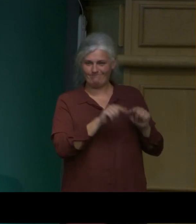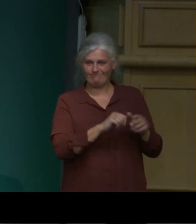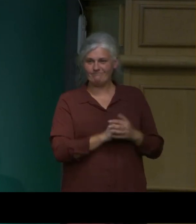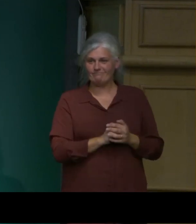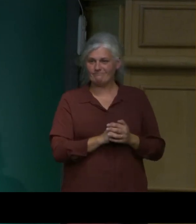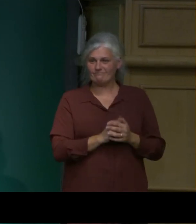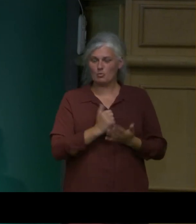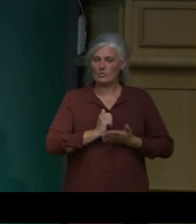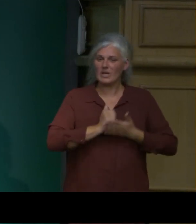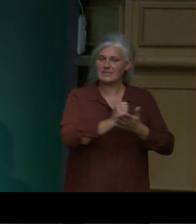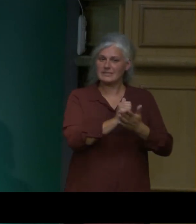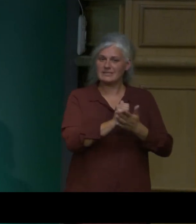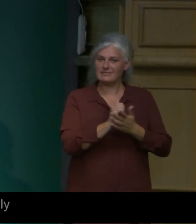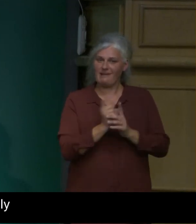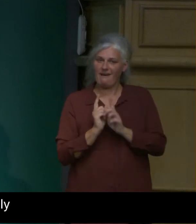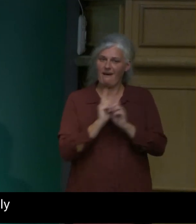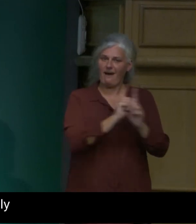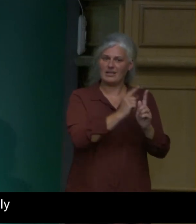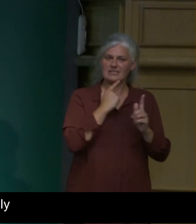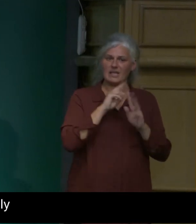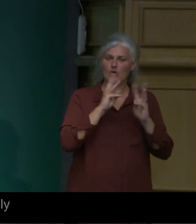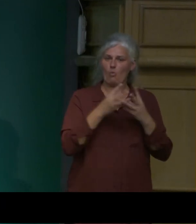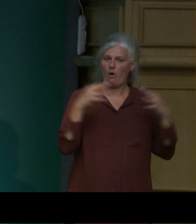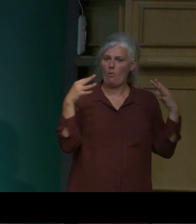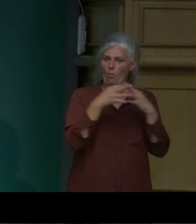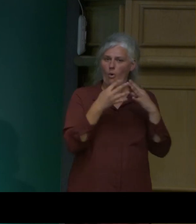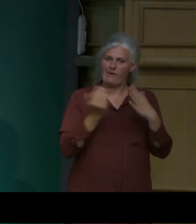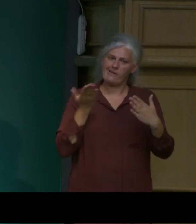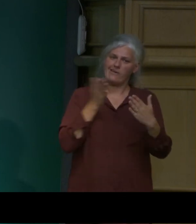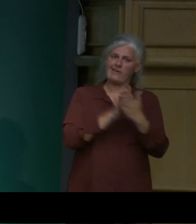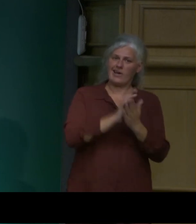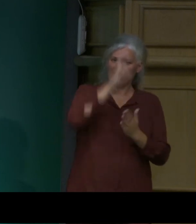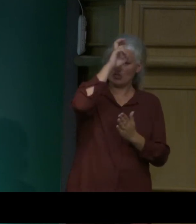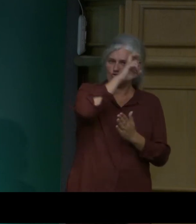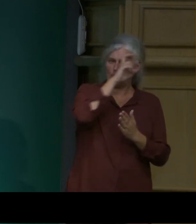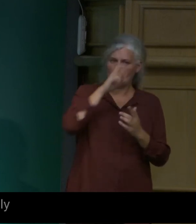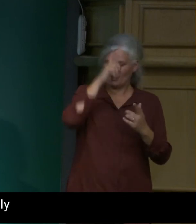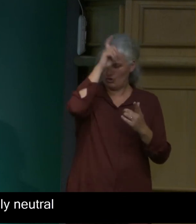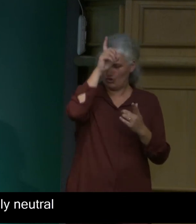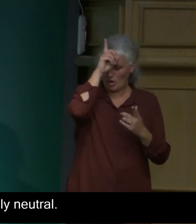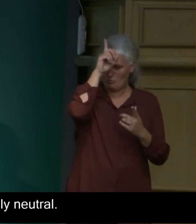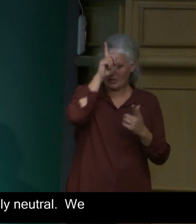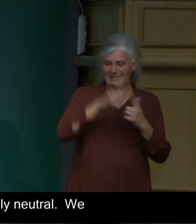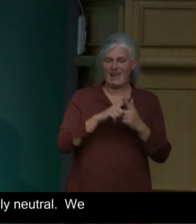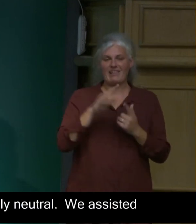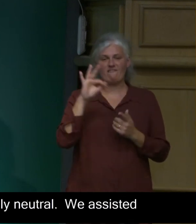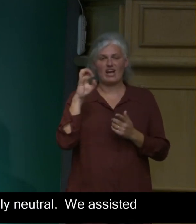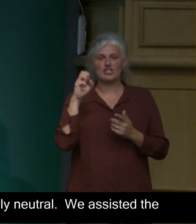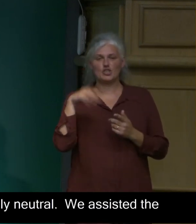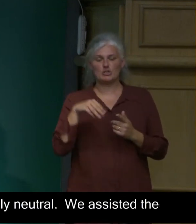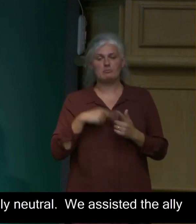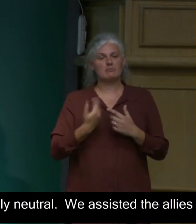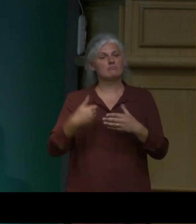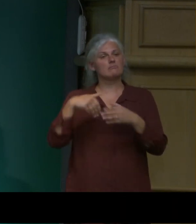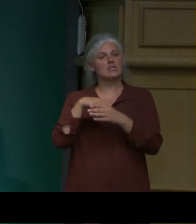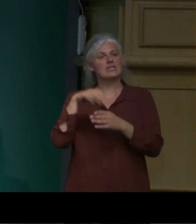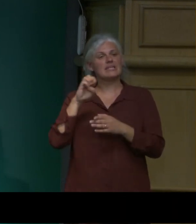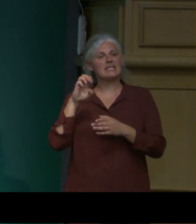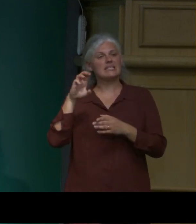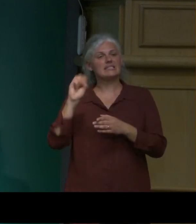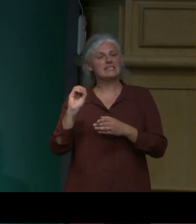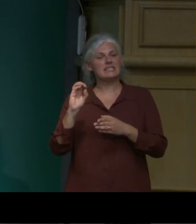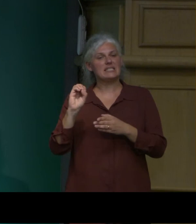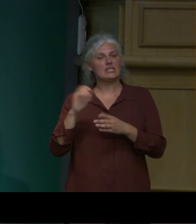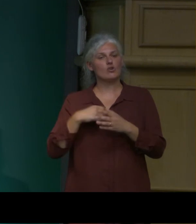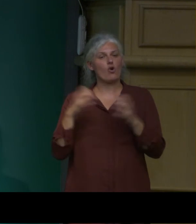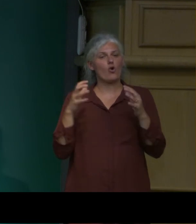we assisted the Allies in the second world war against Nazi Germany and fascism we joined the eec during the Cold War